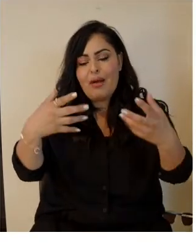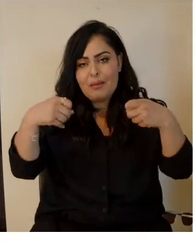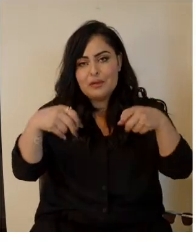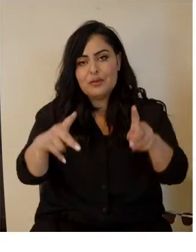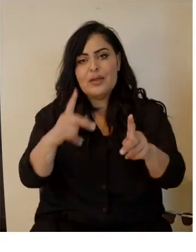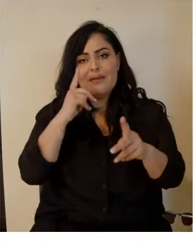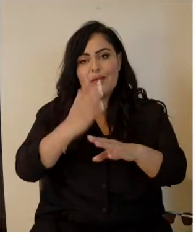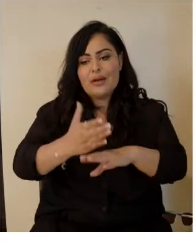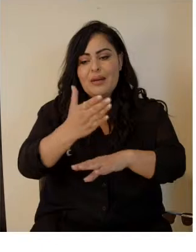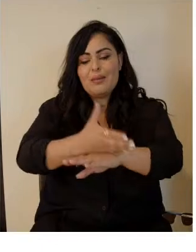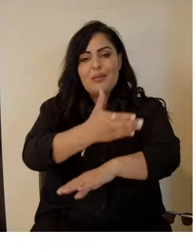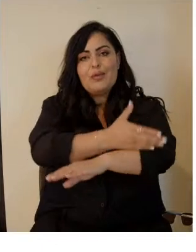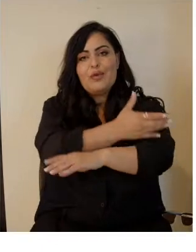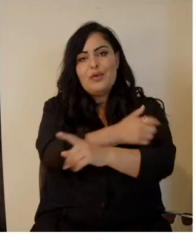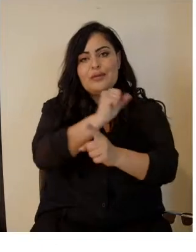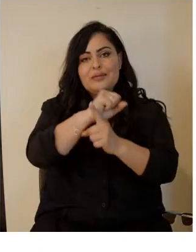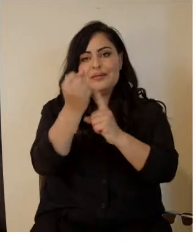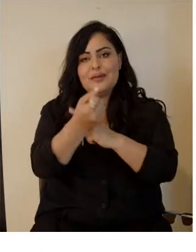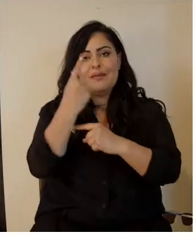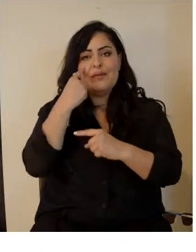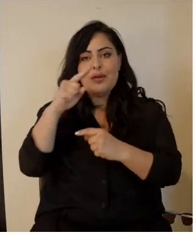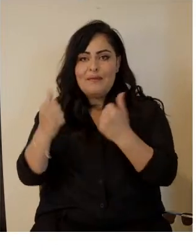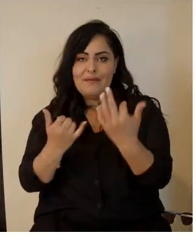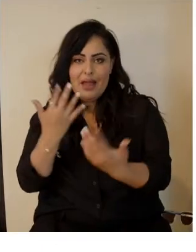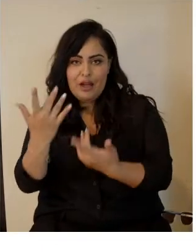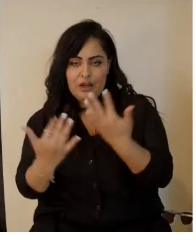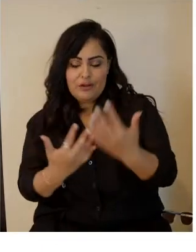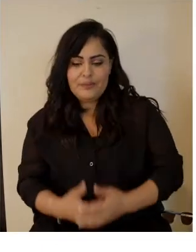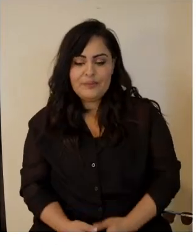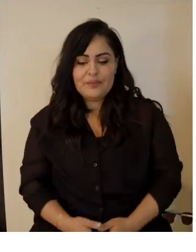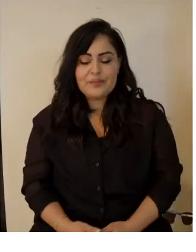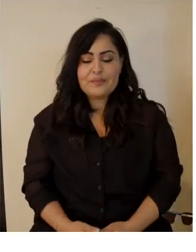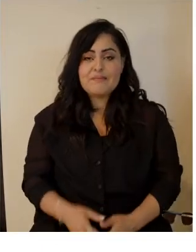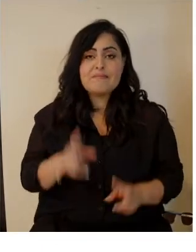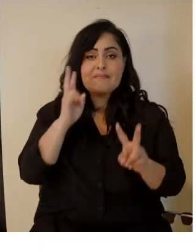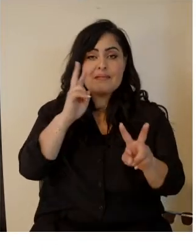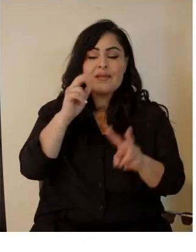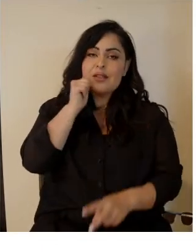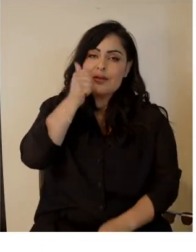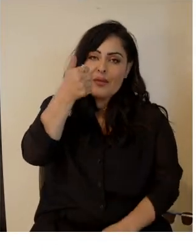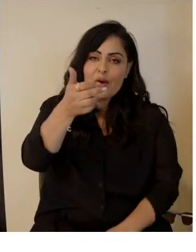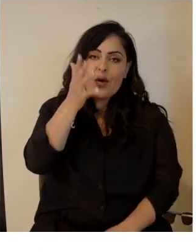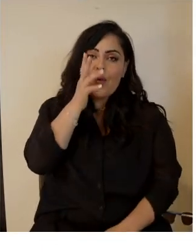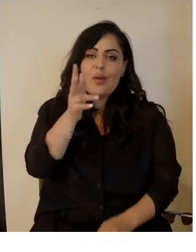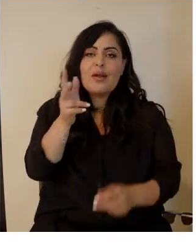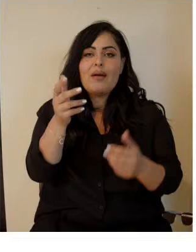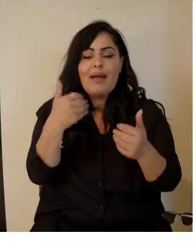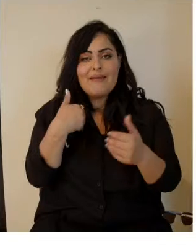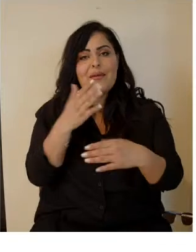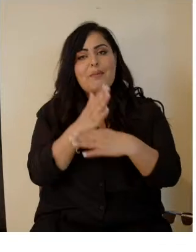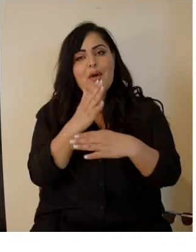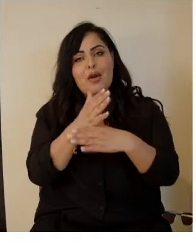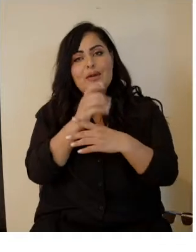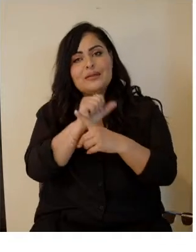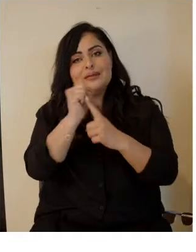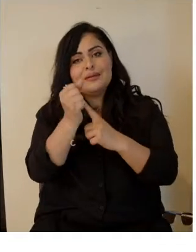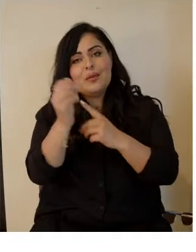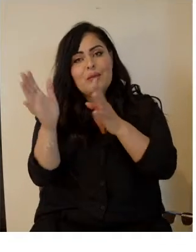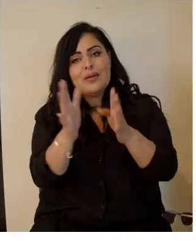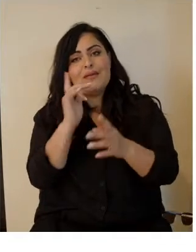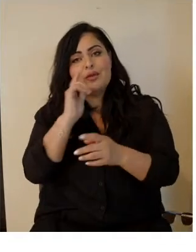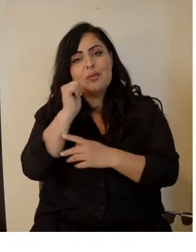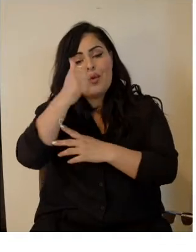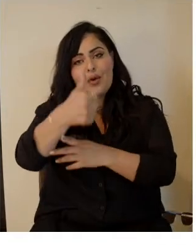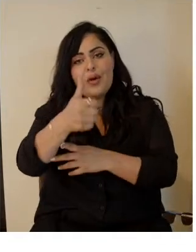for improved conditions all around the fire. As we head through tomorrow, we'll keep those moderated conditions into the future, but we are going